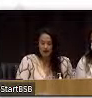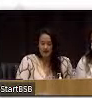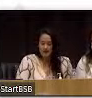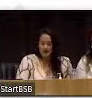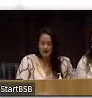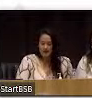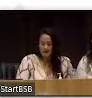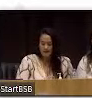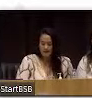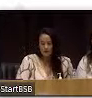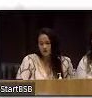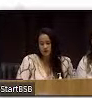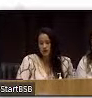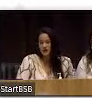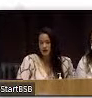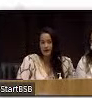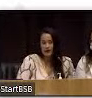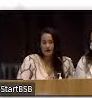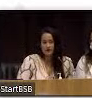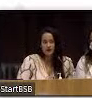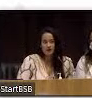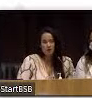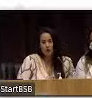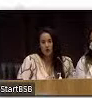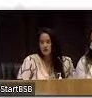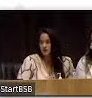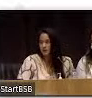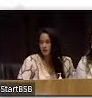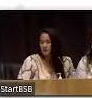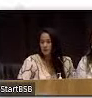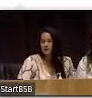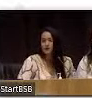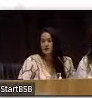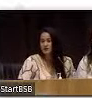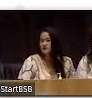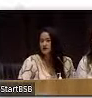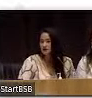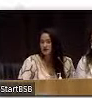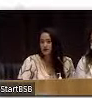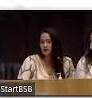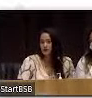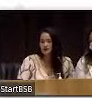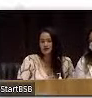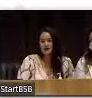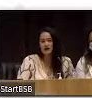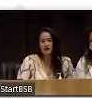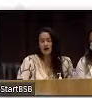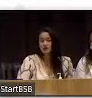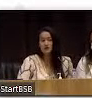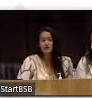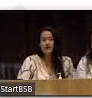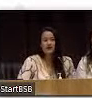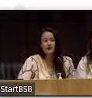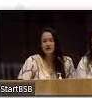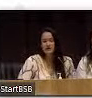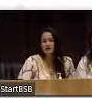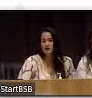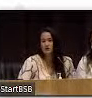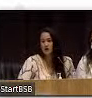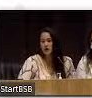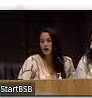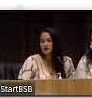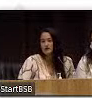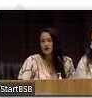beds, and it was a medical clinic doctor with 5 surgical